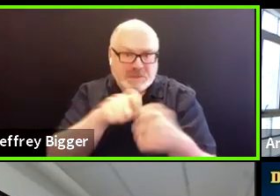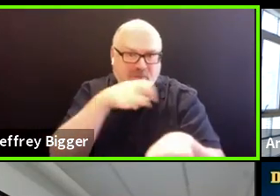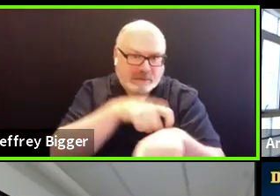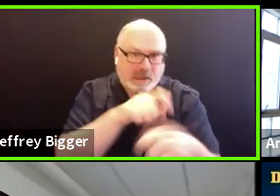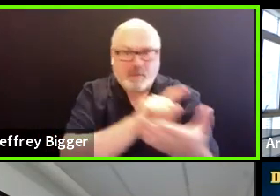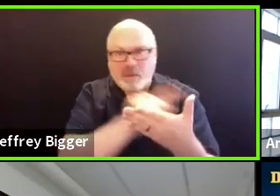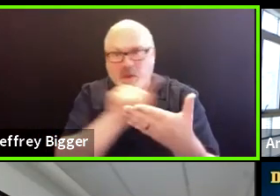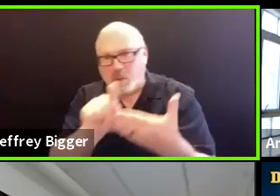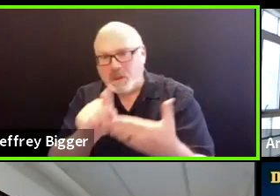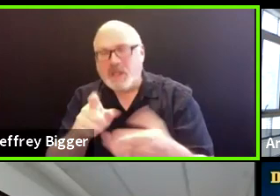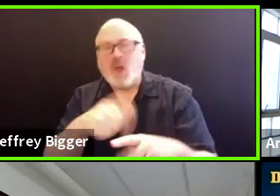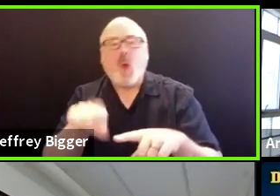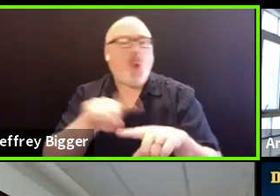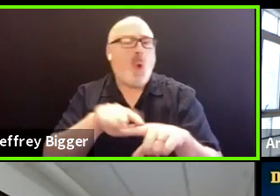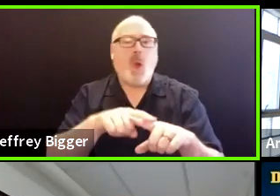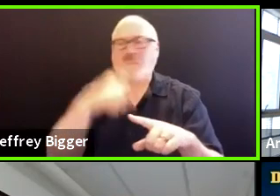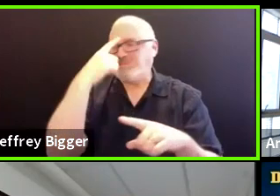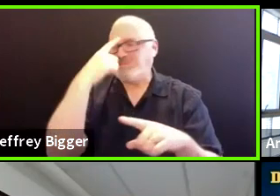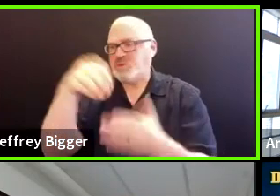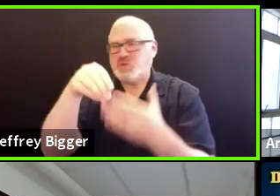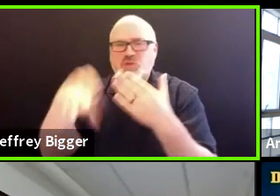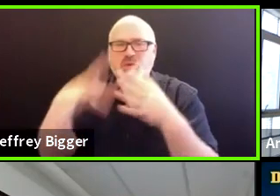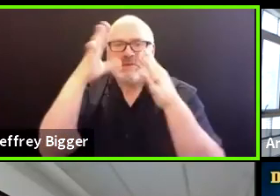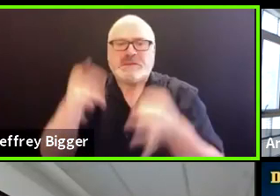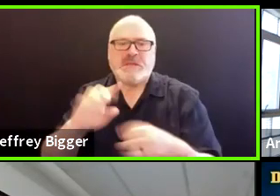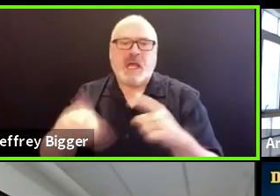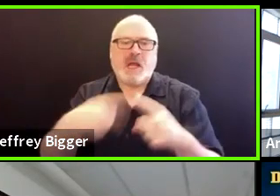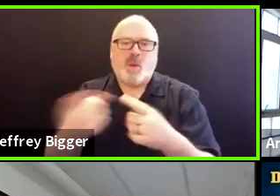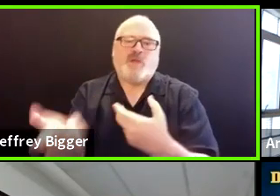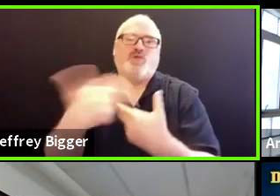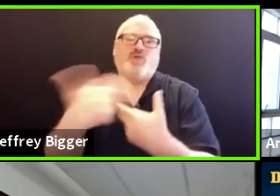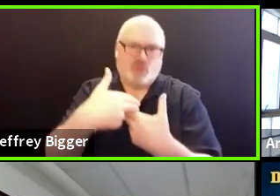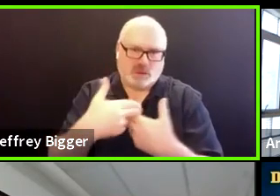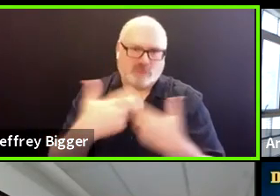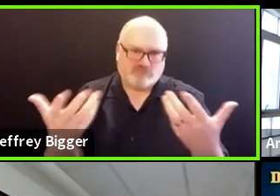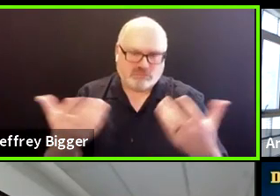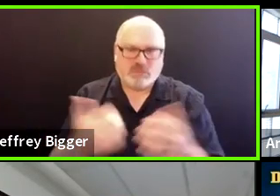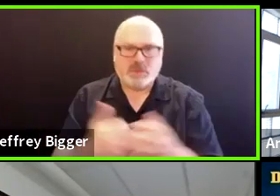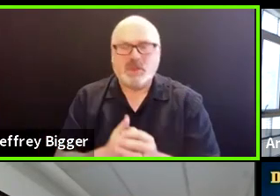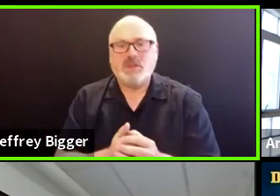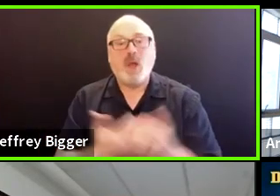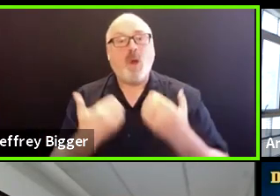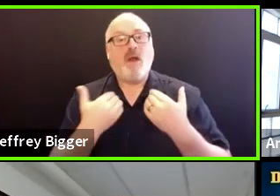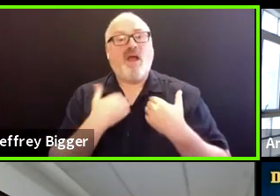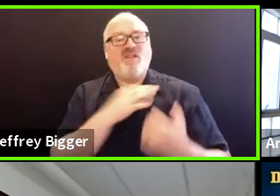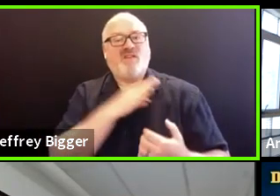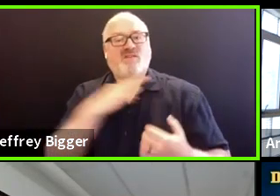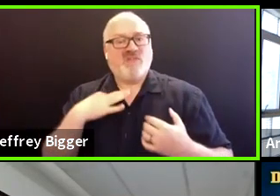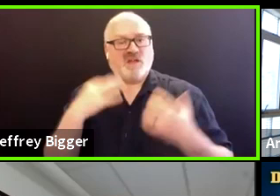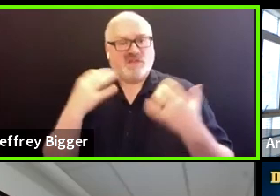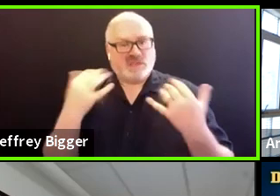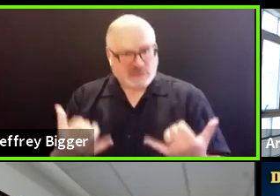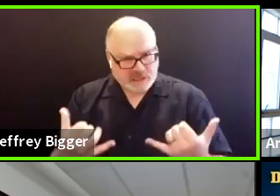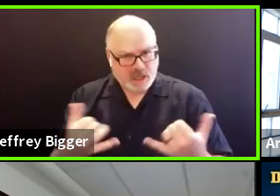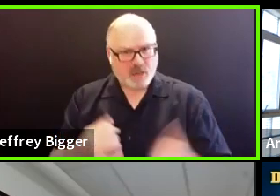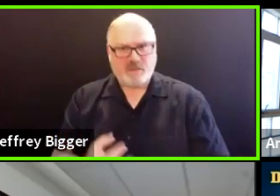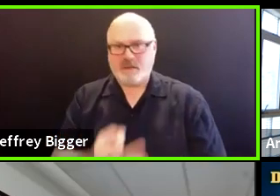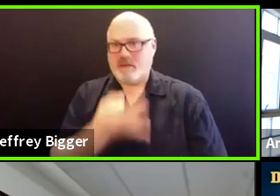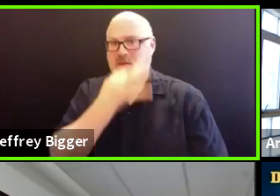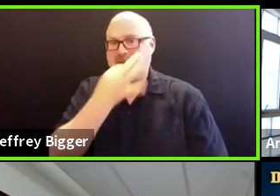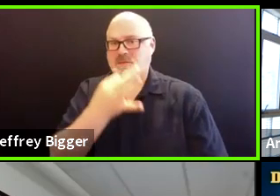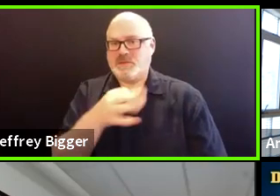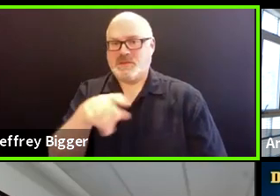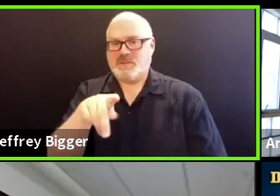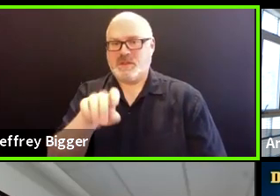in an asynchronous fashion. And so what we are doing is we're having our faculty, the experts in the pedagogy,